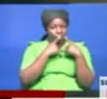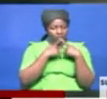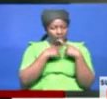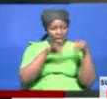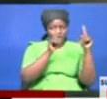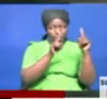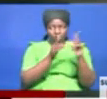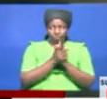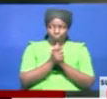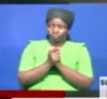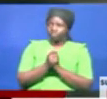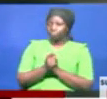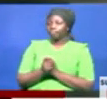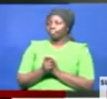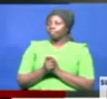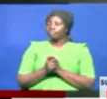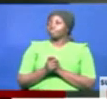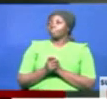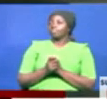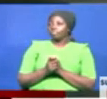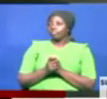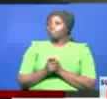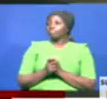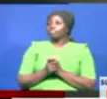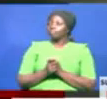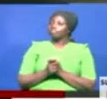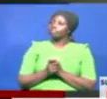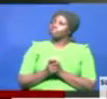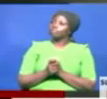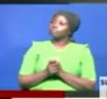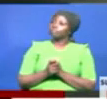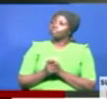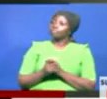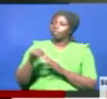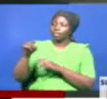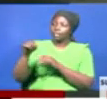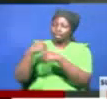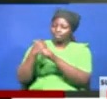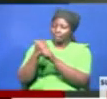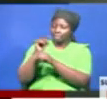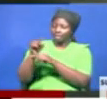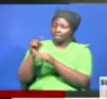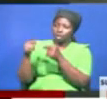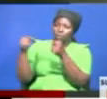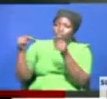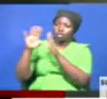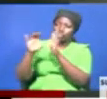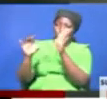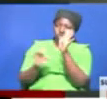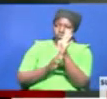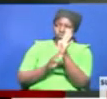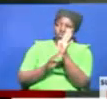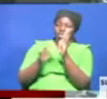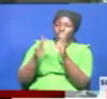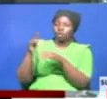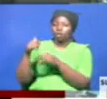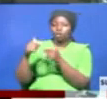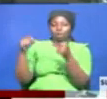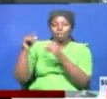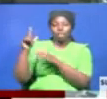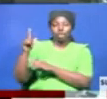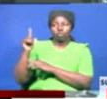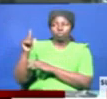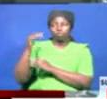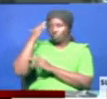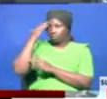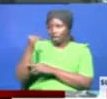issue that actually makes it an unconsidered decision, irregular decision, illegal and unlawful decision, is the fact that